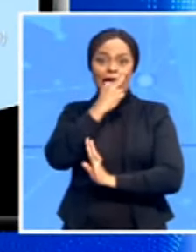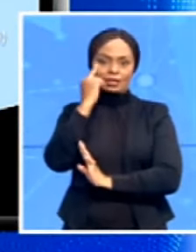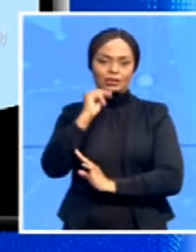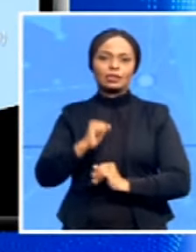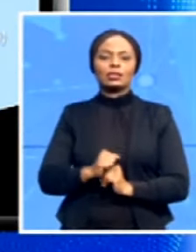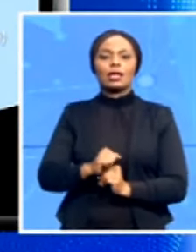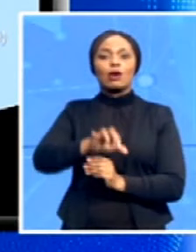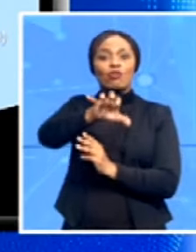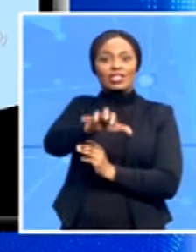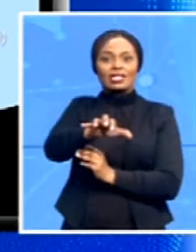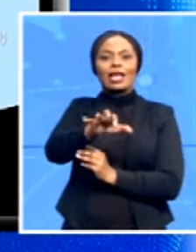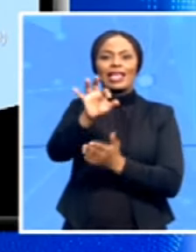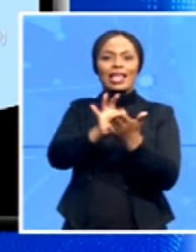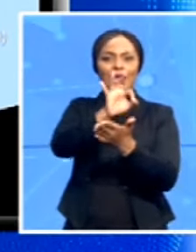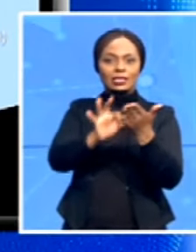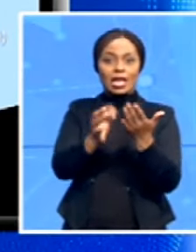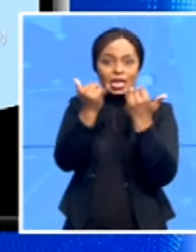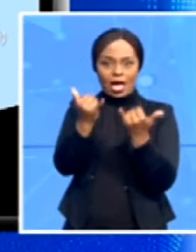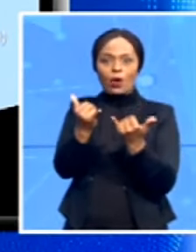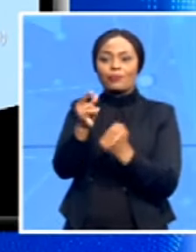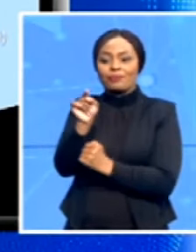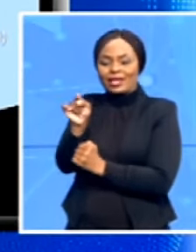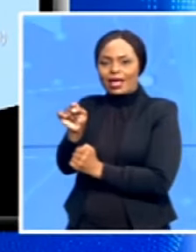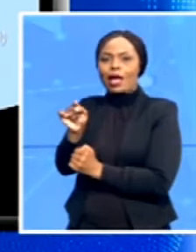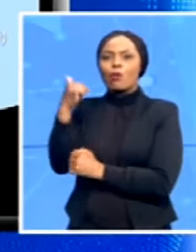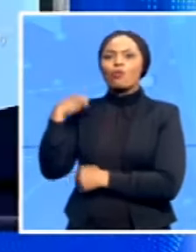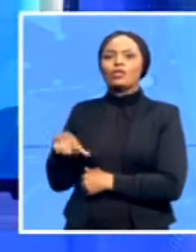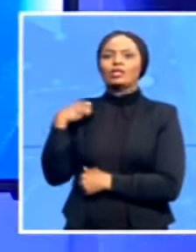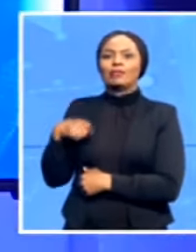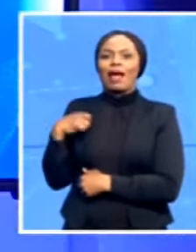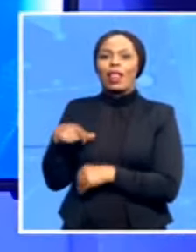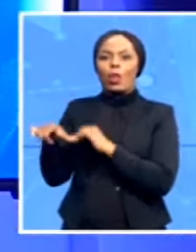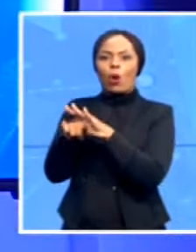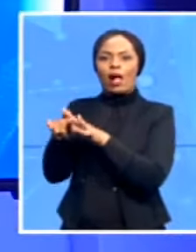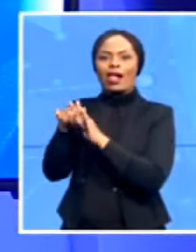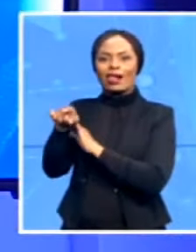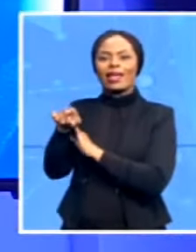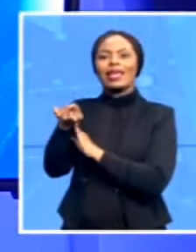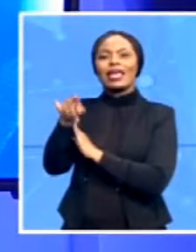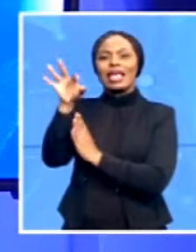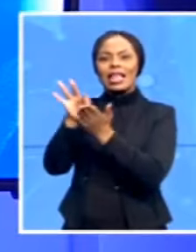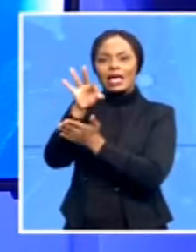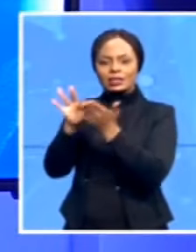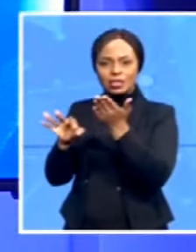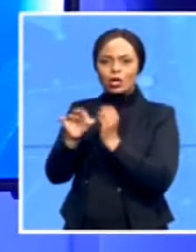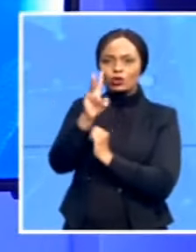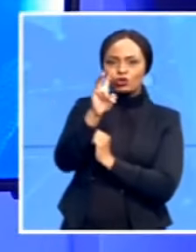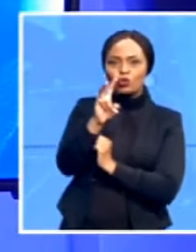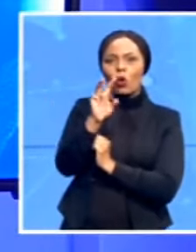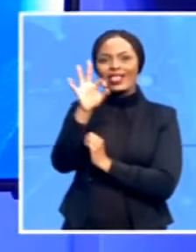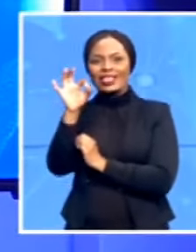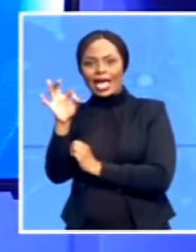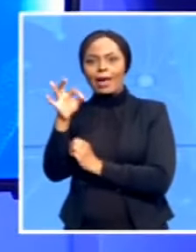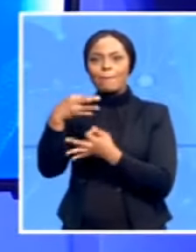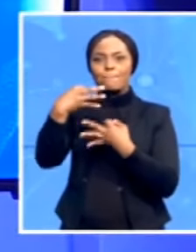municipal elections. Voting day, you will receive 2 or 3 ballots. So let's have a look at in terms